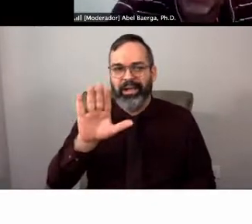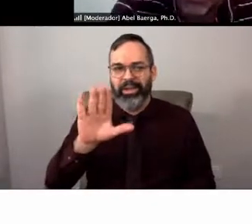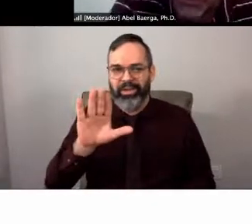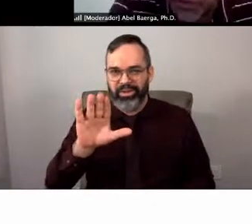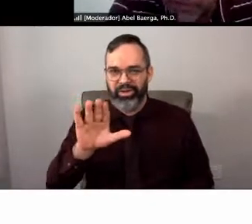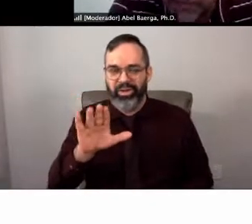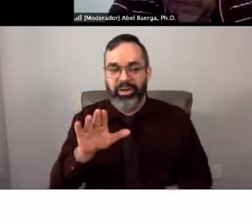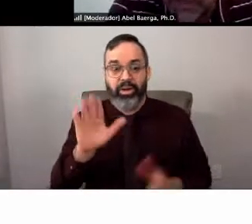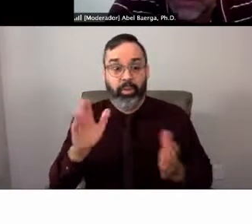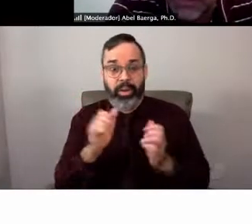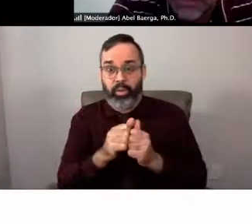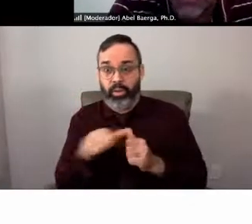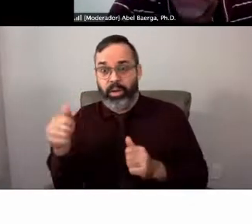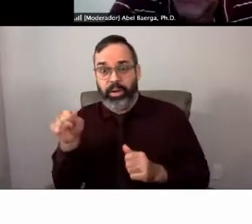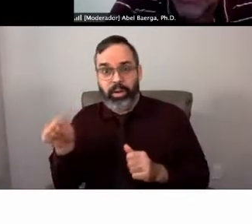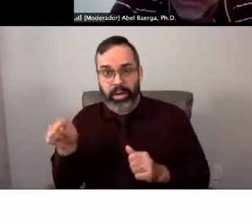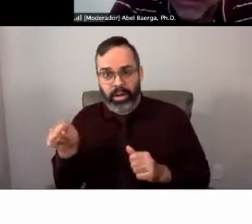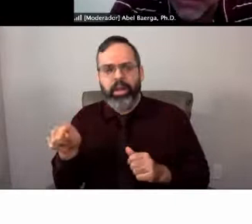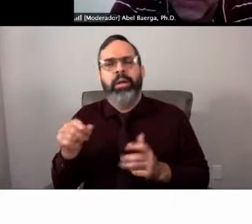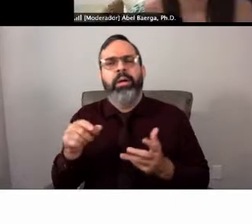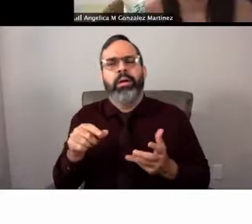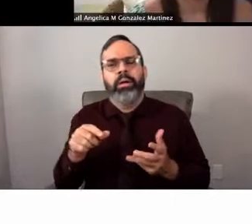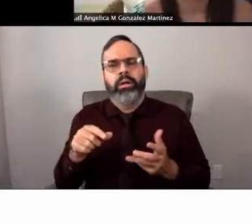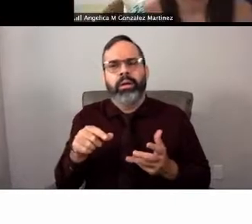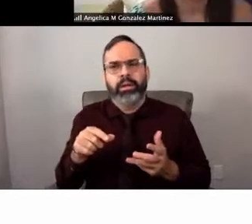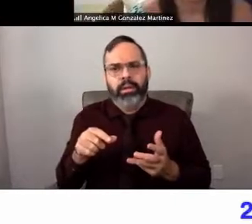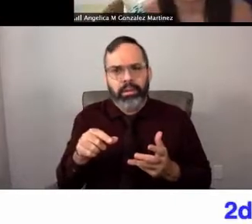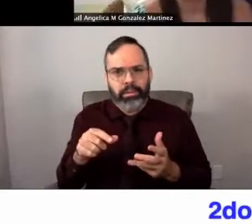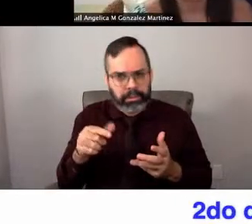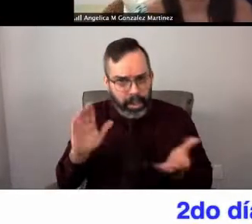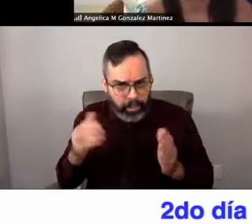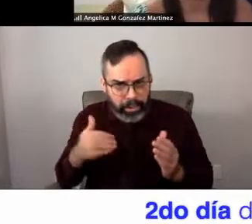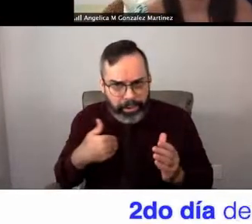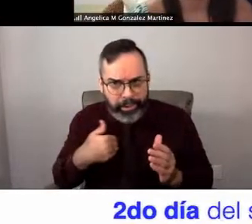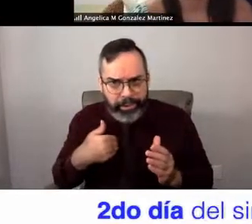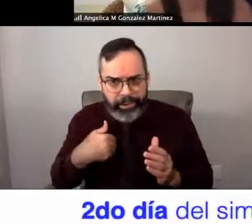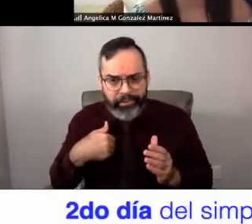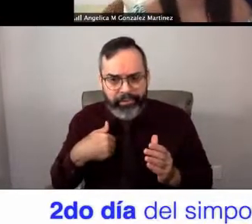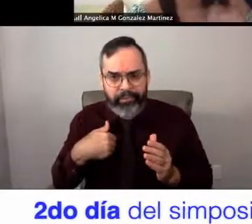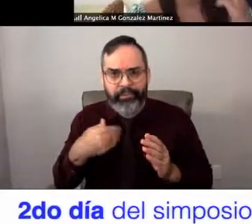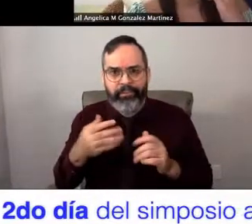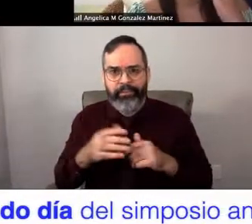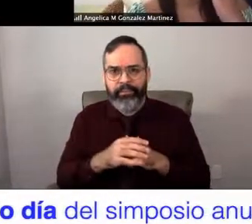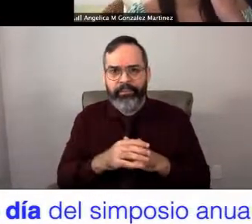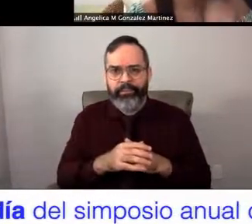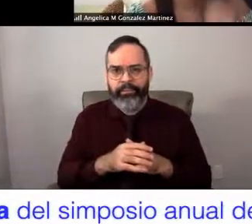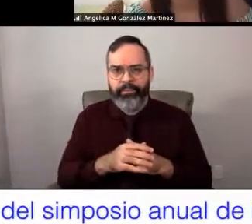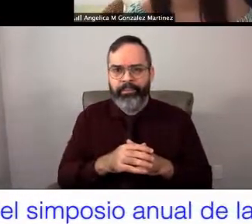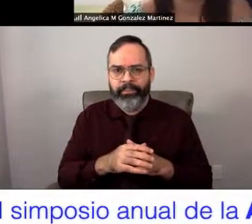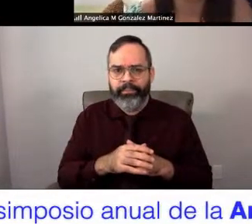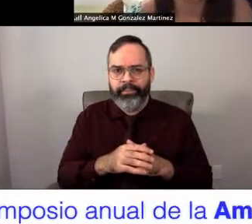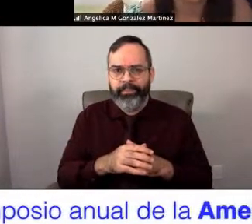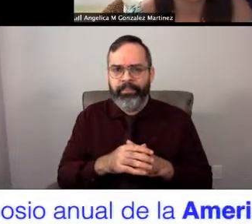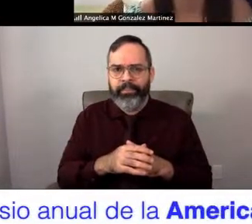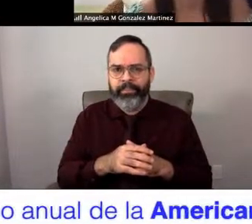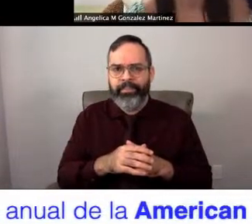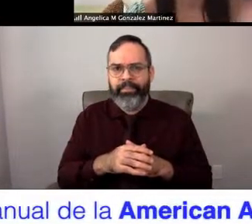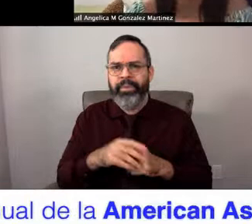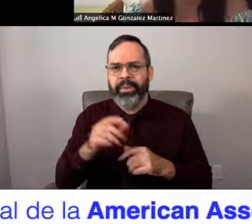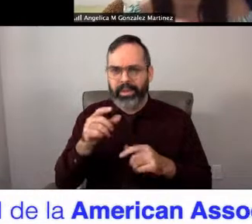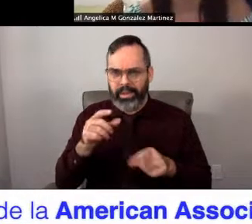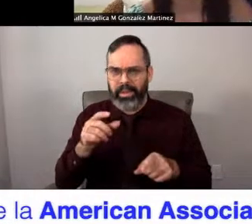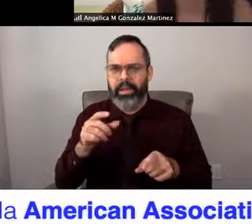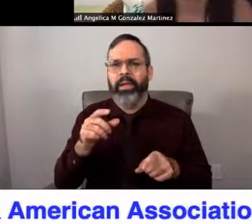Pseudomonas aeruginosa phage. Is there a comparison, basis of comparison? I made the specific test with